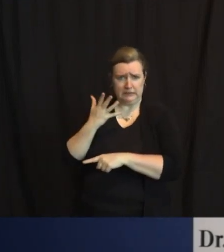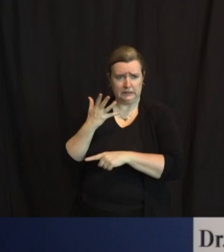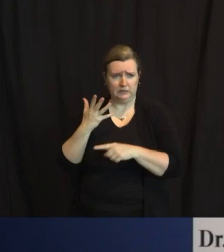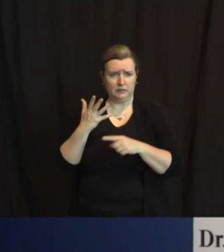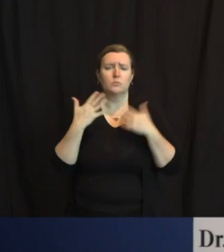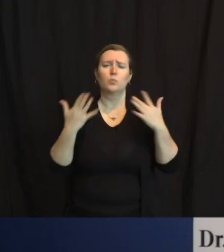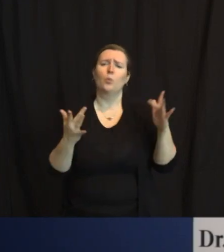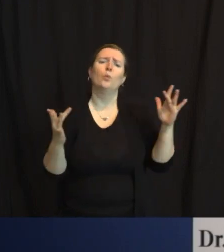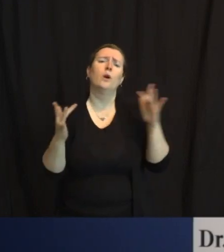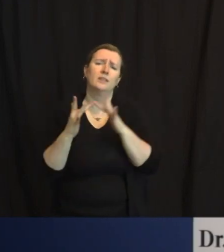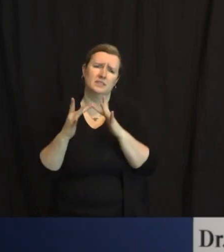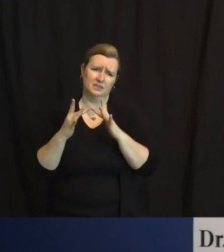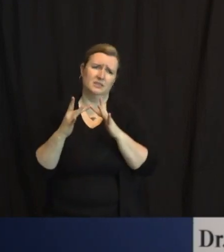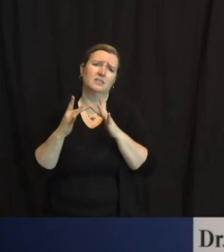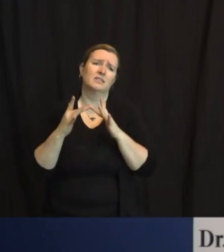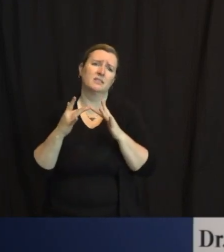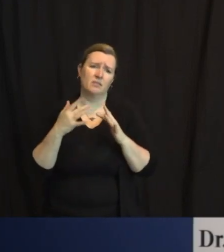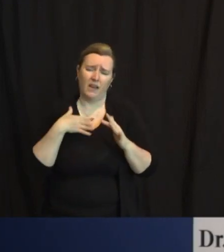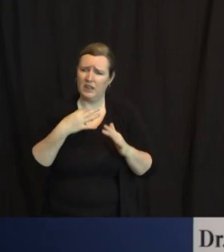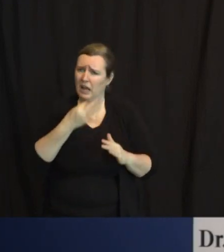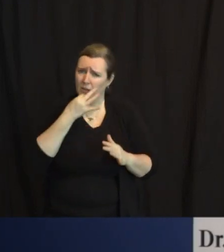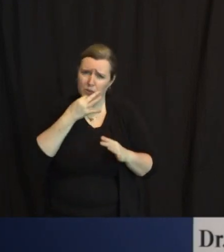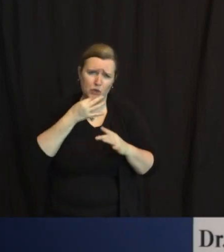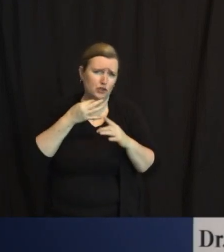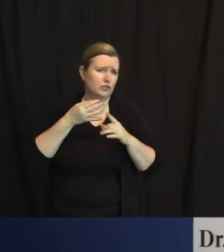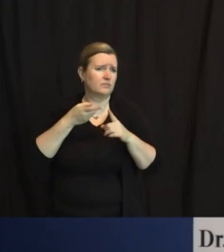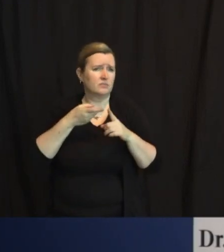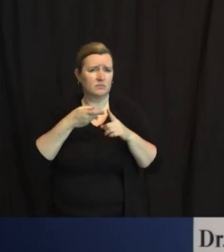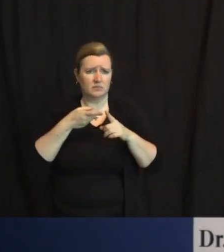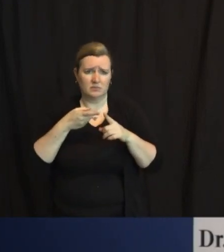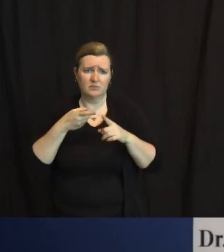in the field, infectious disease, or whoever else in your hospital